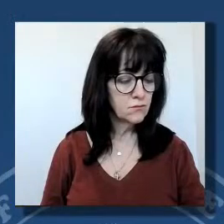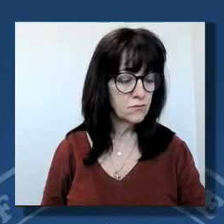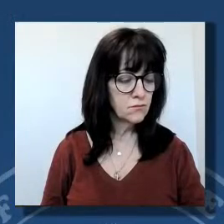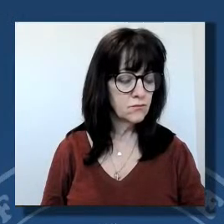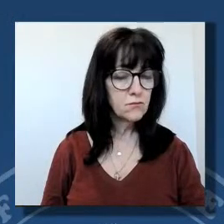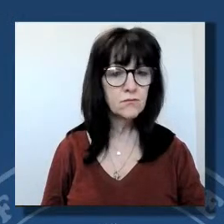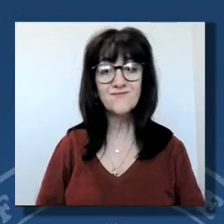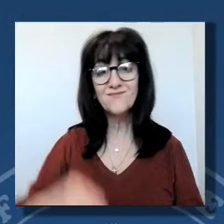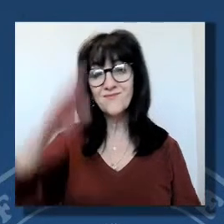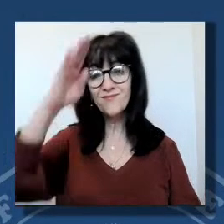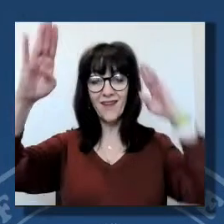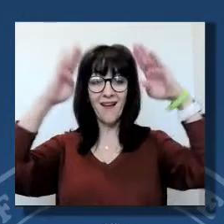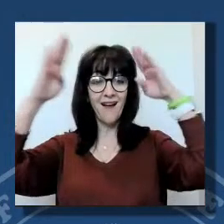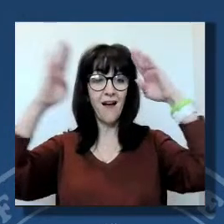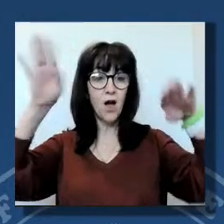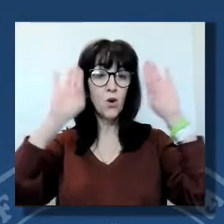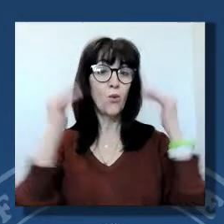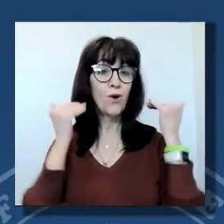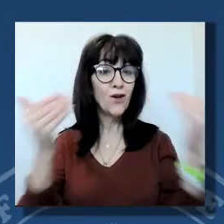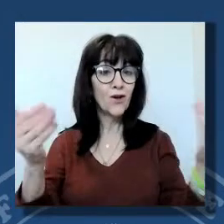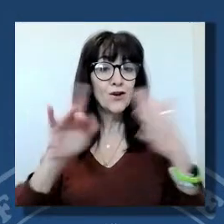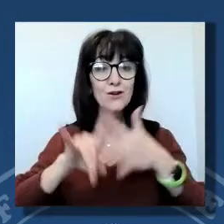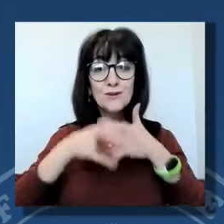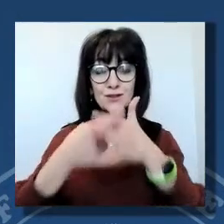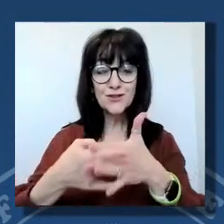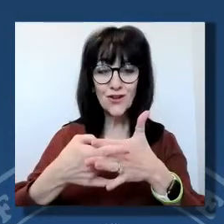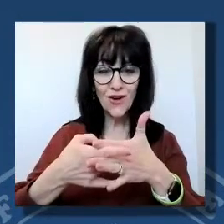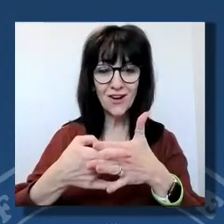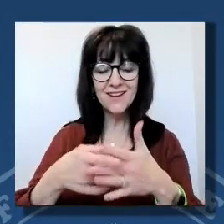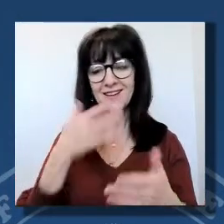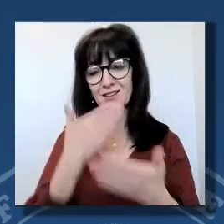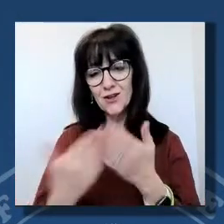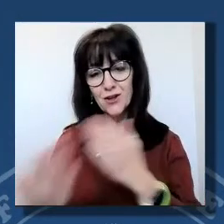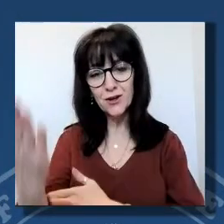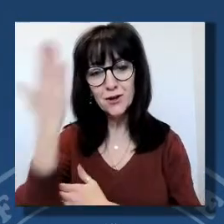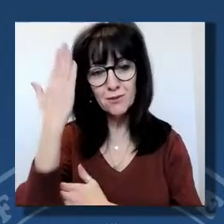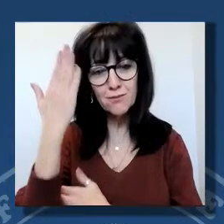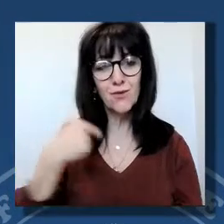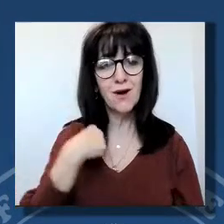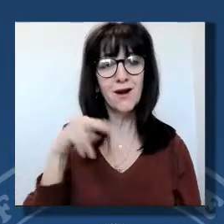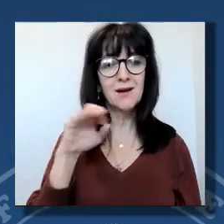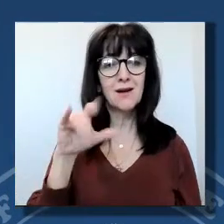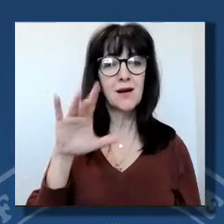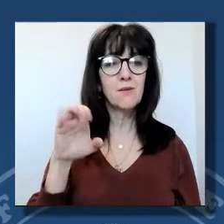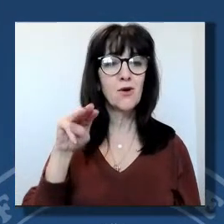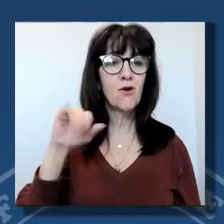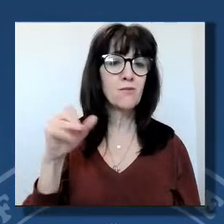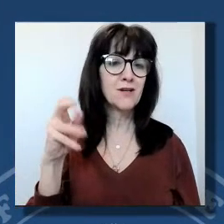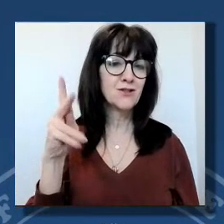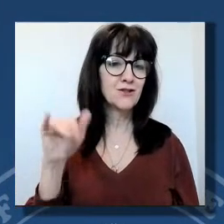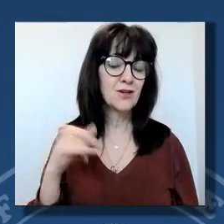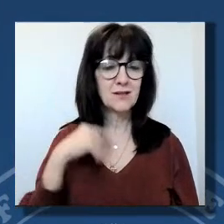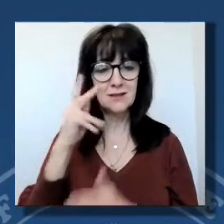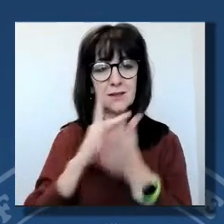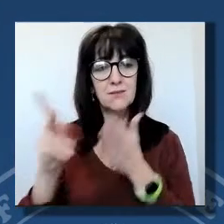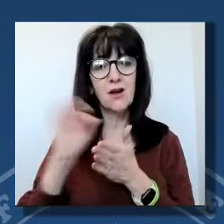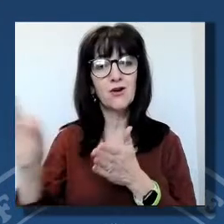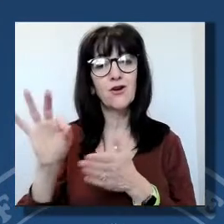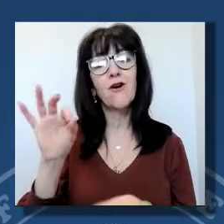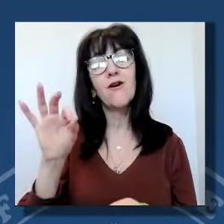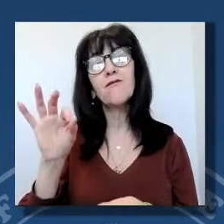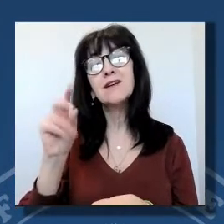Hi, everyone. We are going to go ahead and get started. Good morning. I'm Nicole Majeski, Secretary of the Delaware Department of